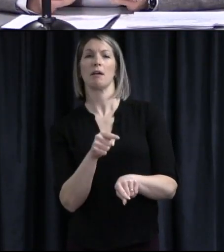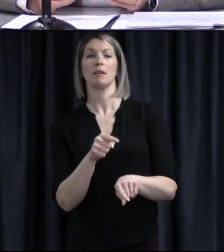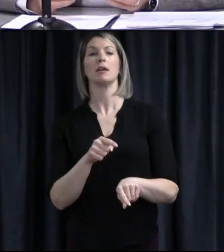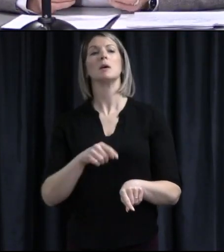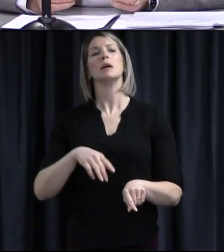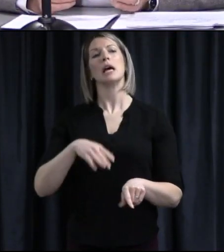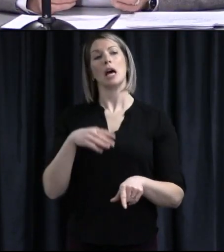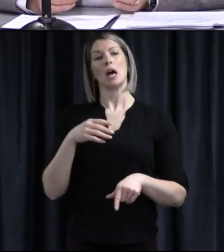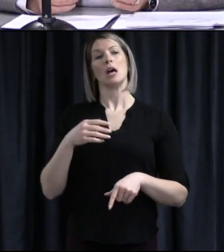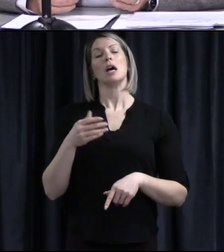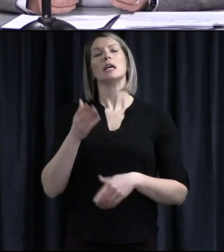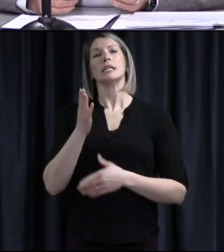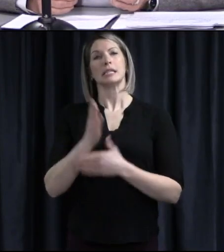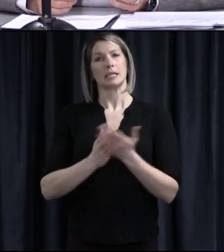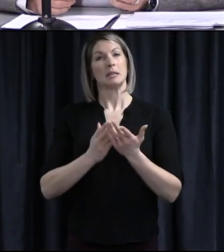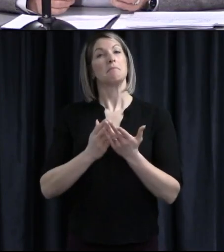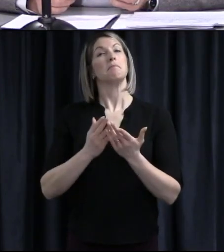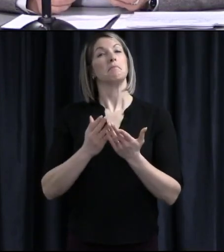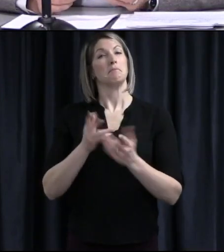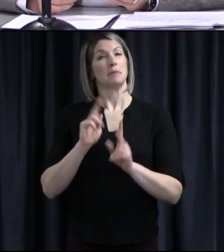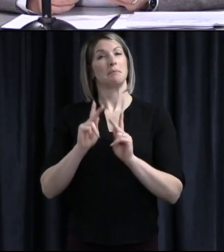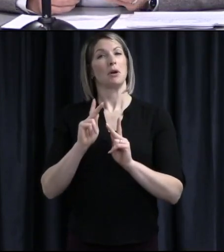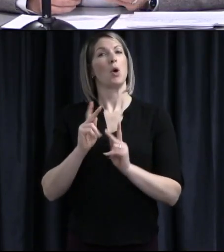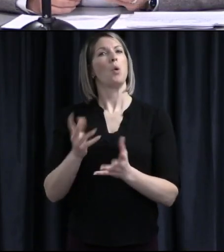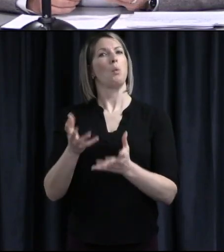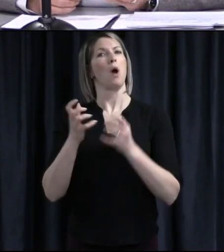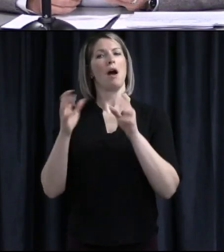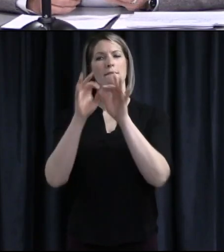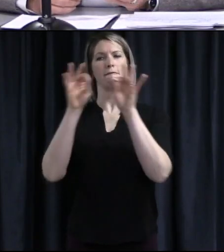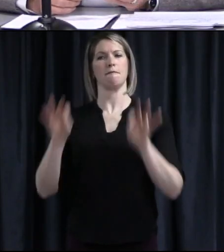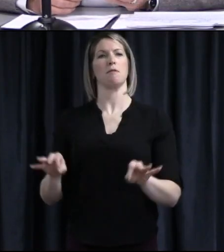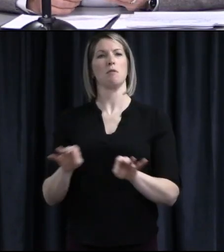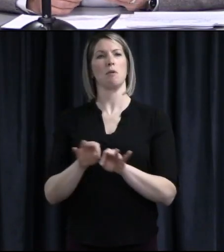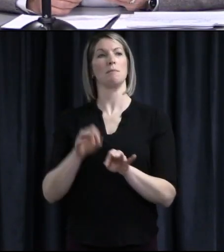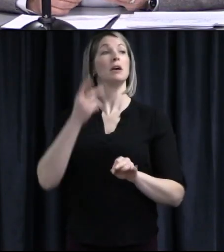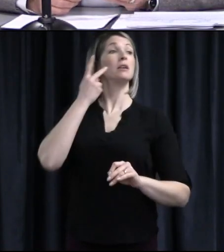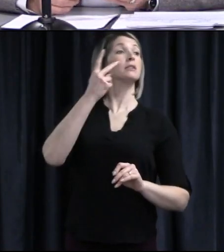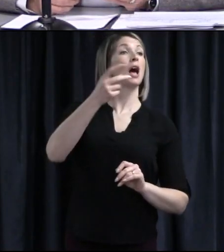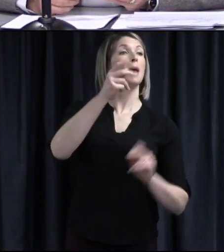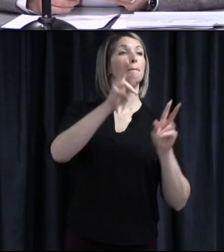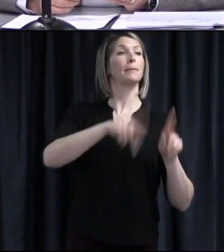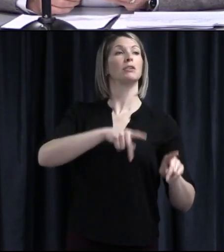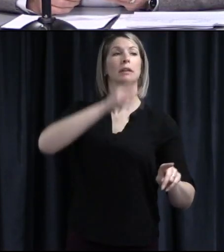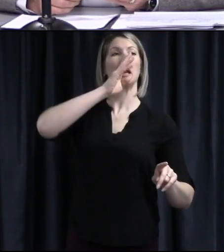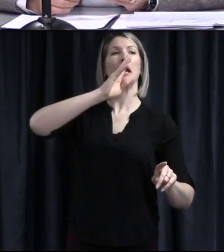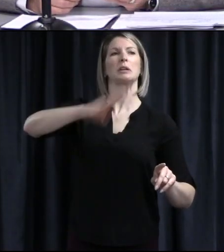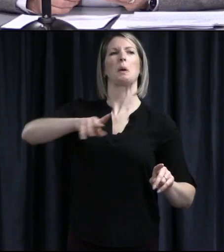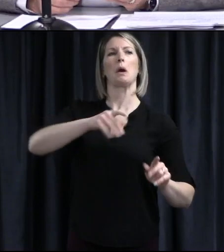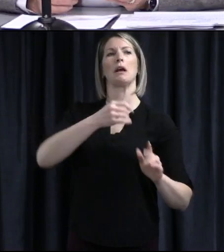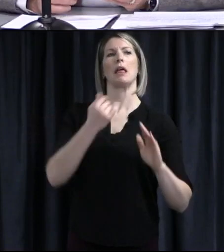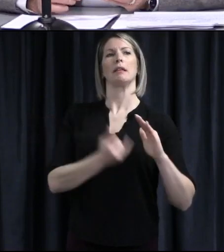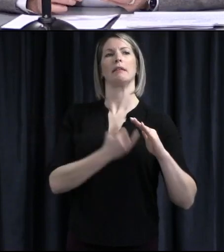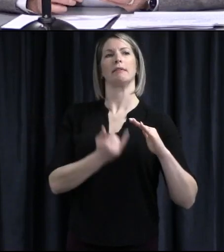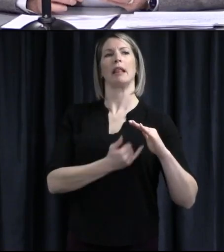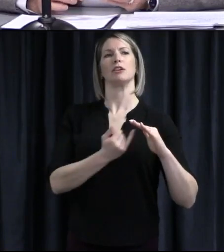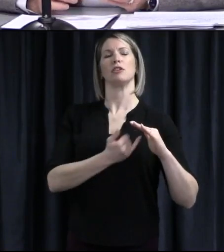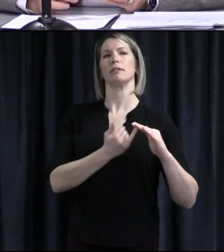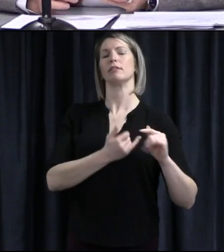not following the requirements of self-isolation. It has been very difficult to